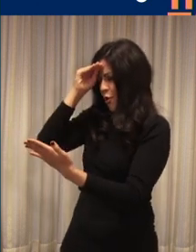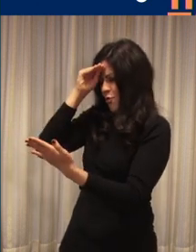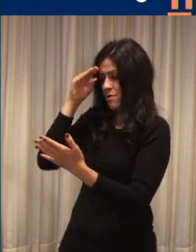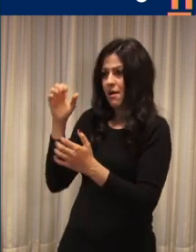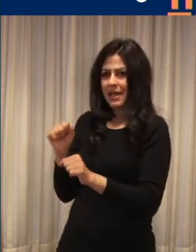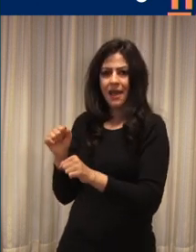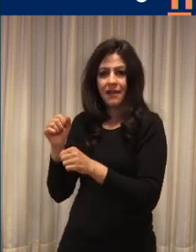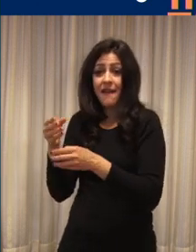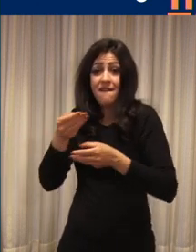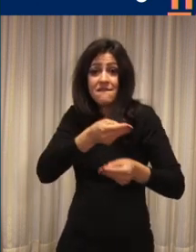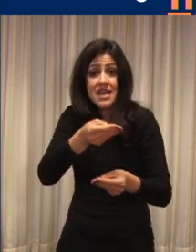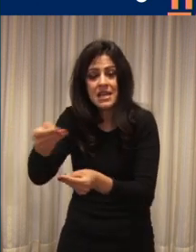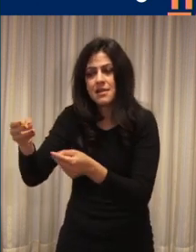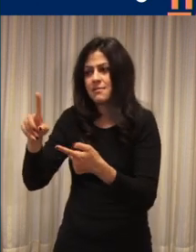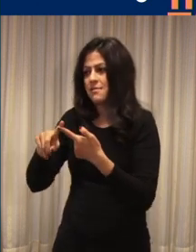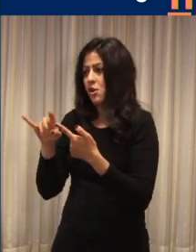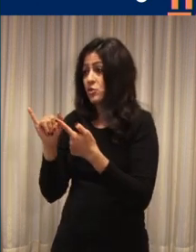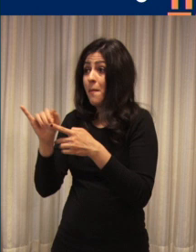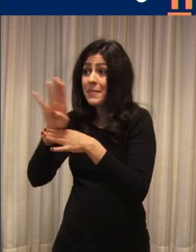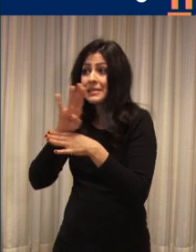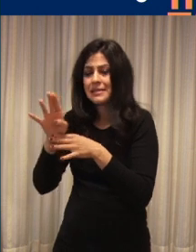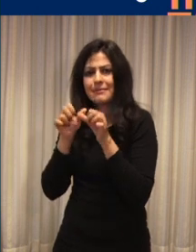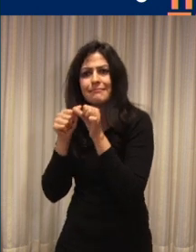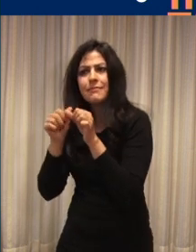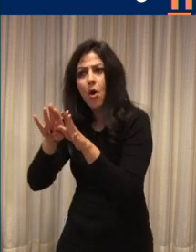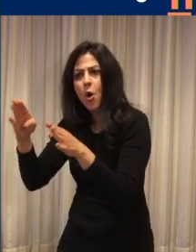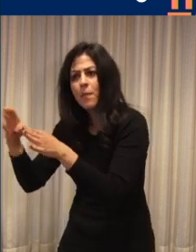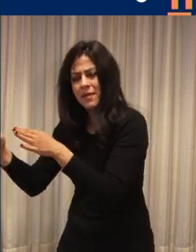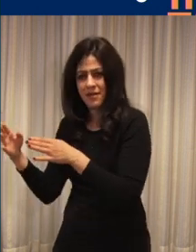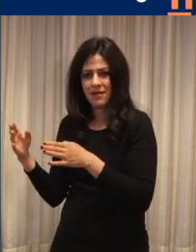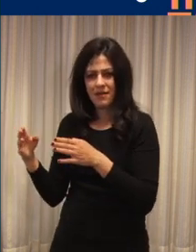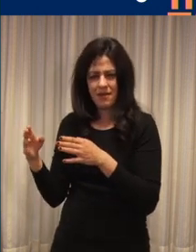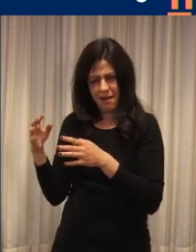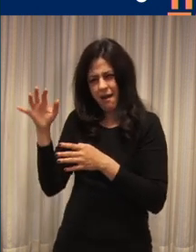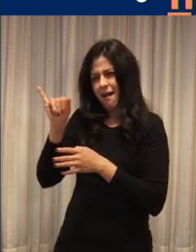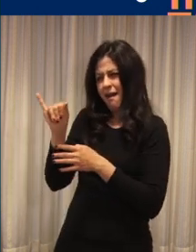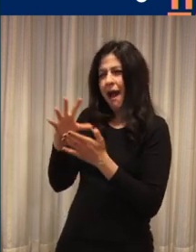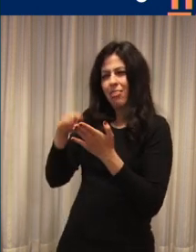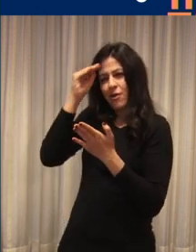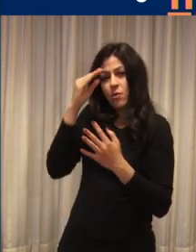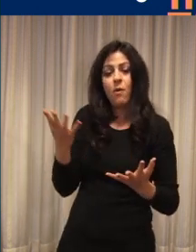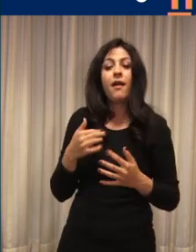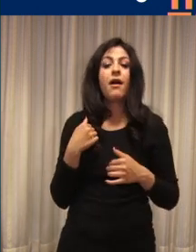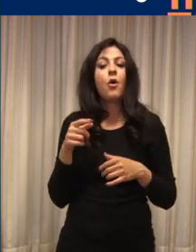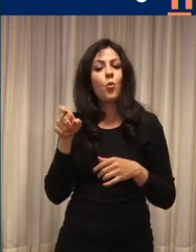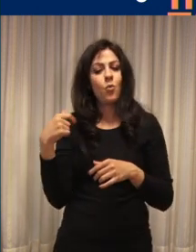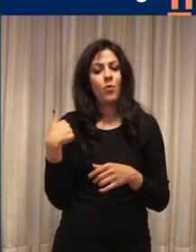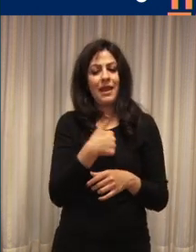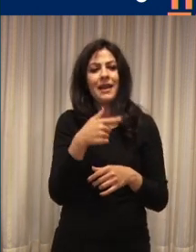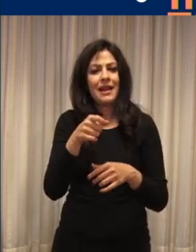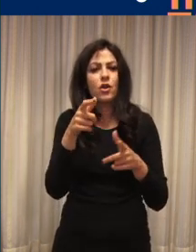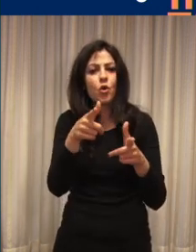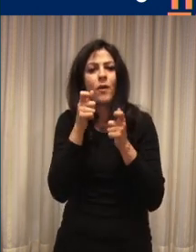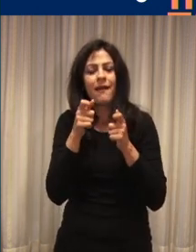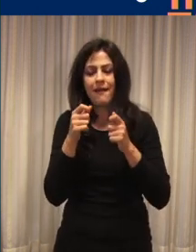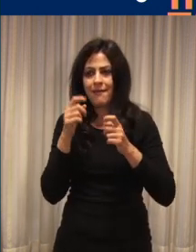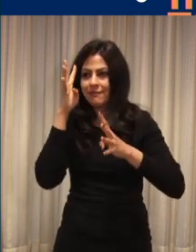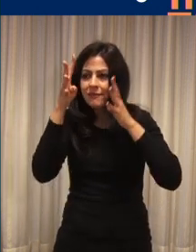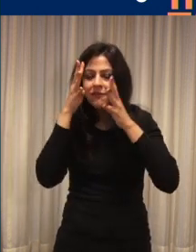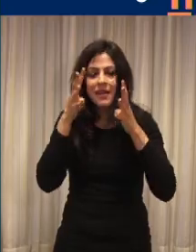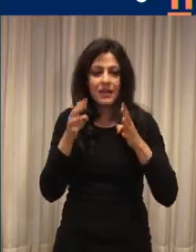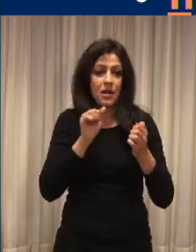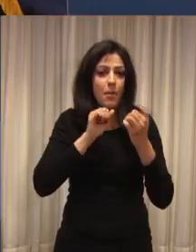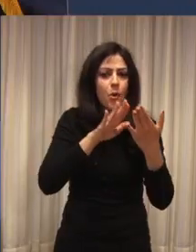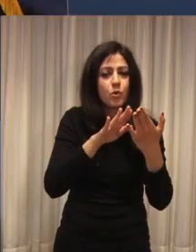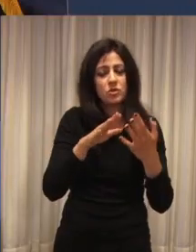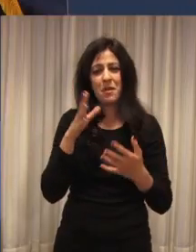that same thinking of we need quick, innovative approach that's not tied to some of the old ways